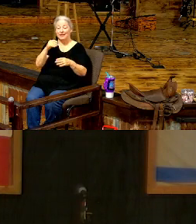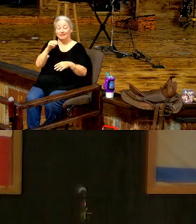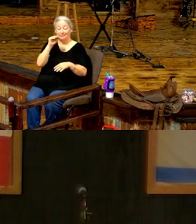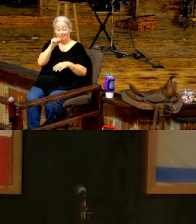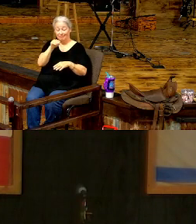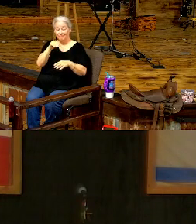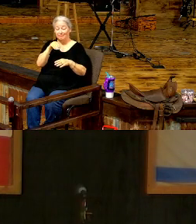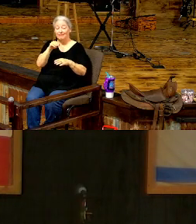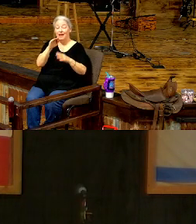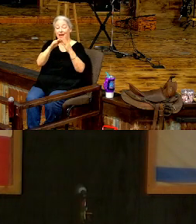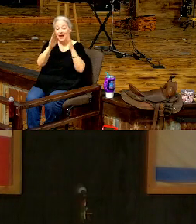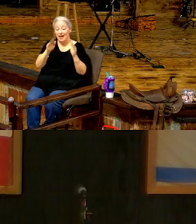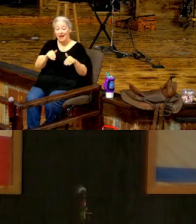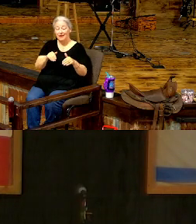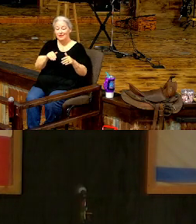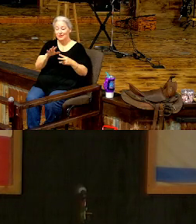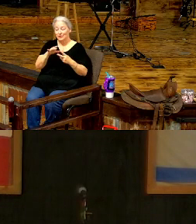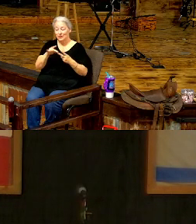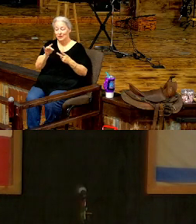that's okay.